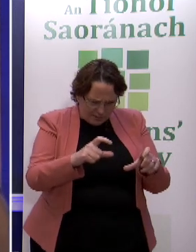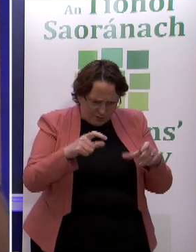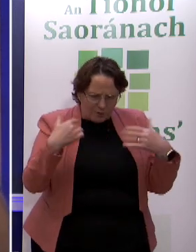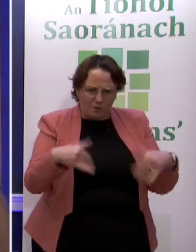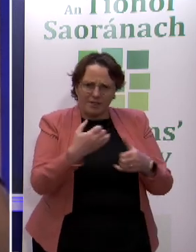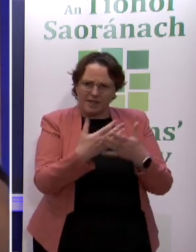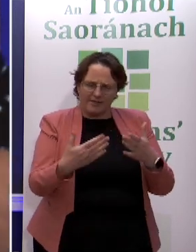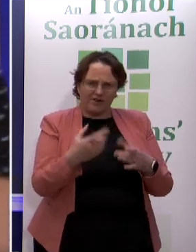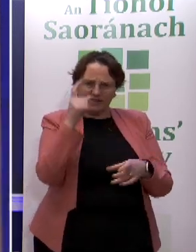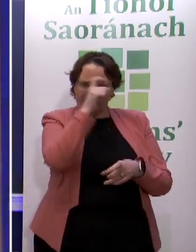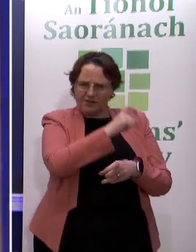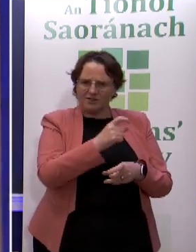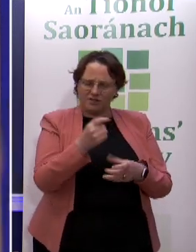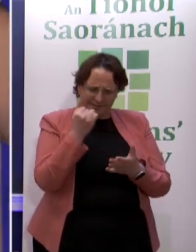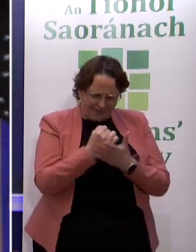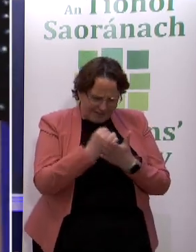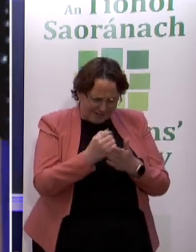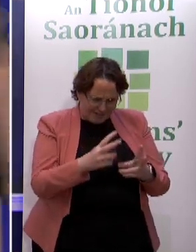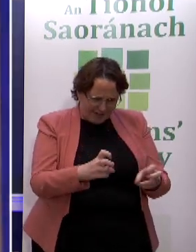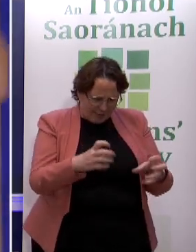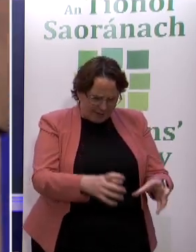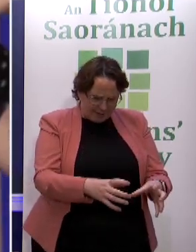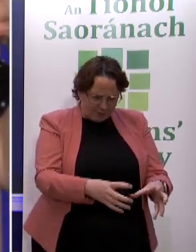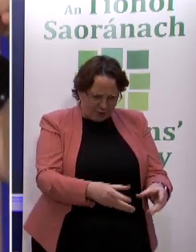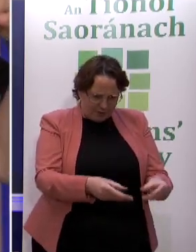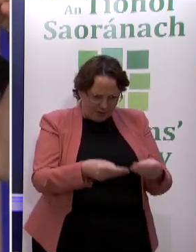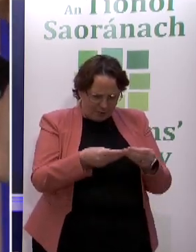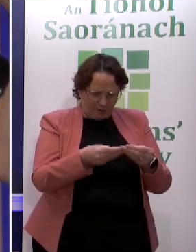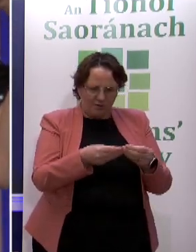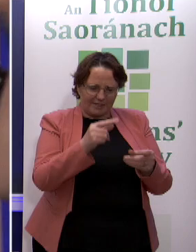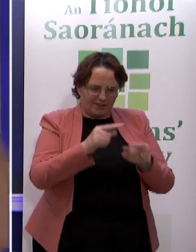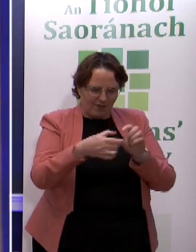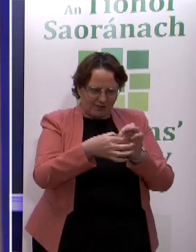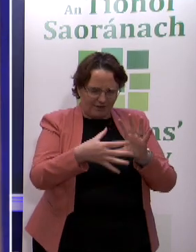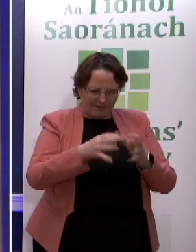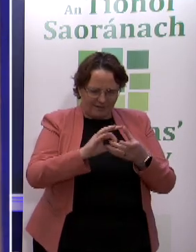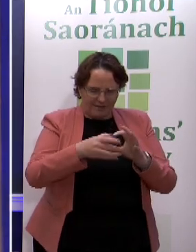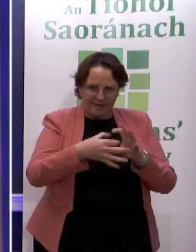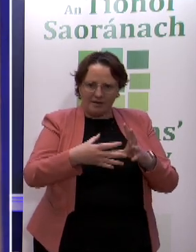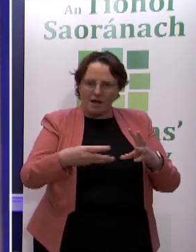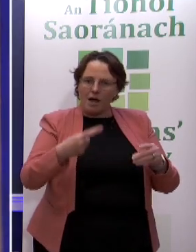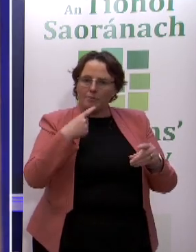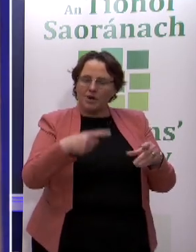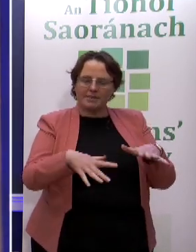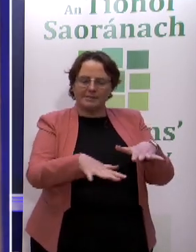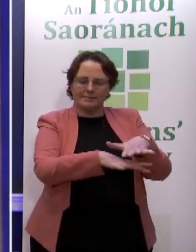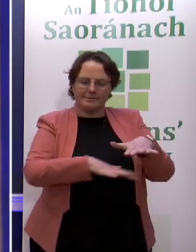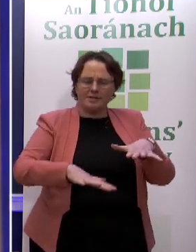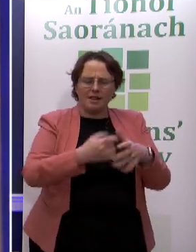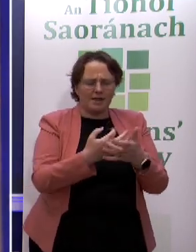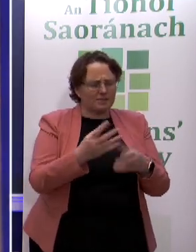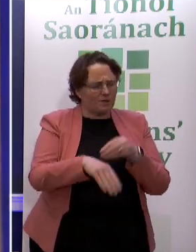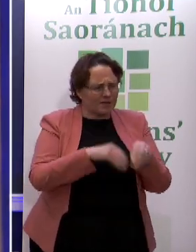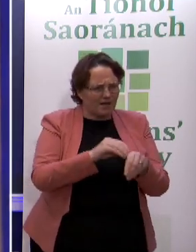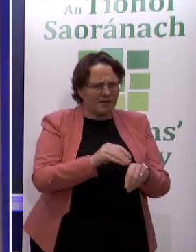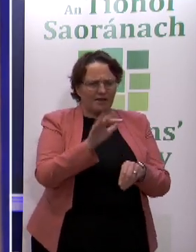hard to study because as soon as you dig it up, all those interactions kind of fall to pieces. But there's an awful lot going on in soils. There's lots of fungi, lots